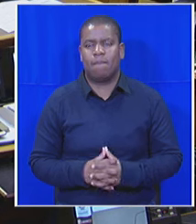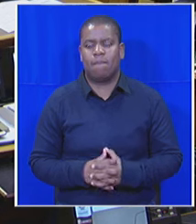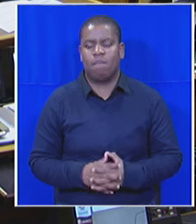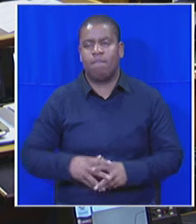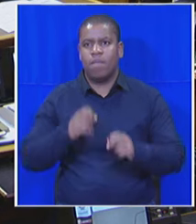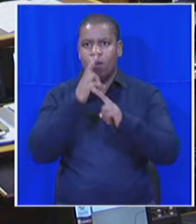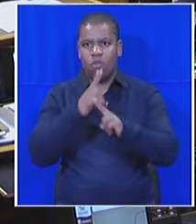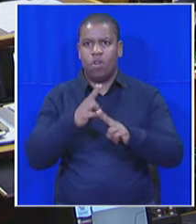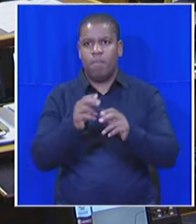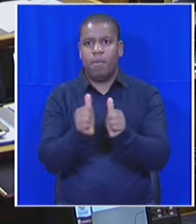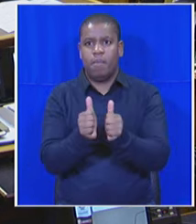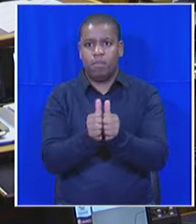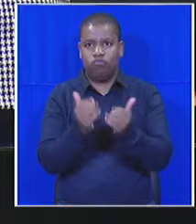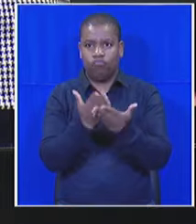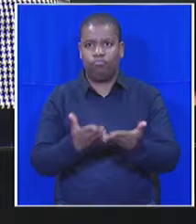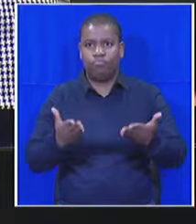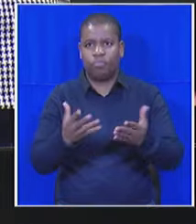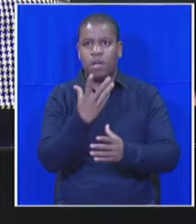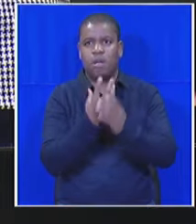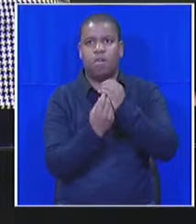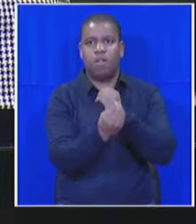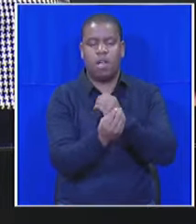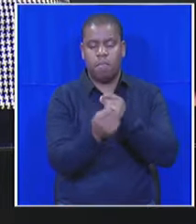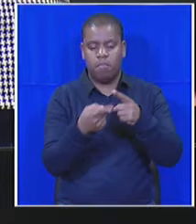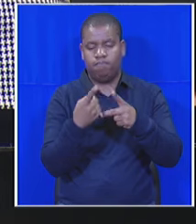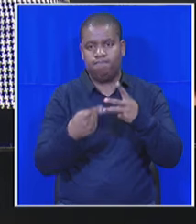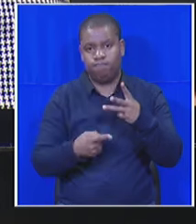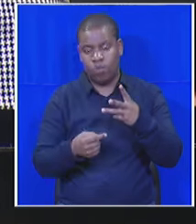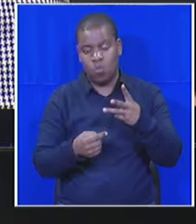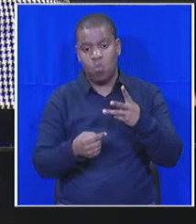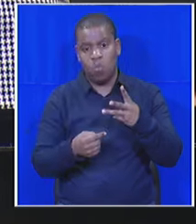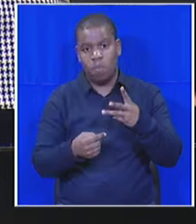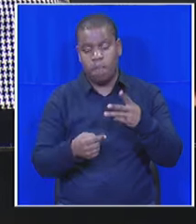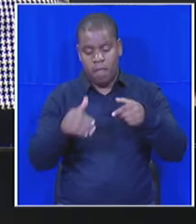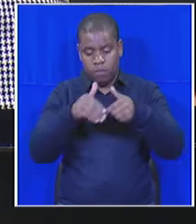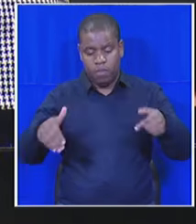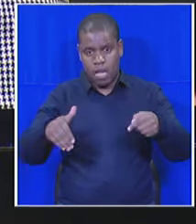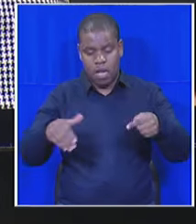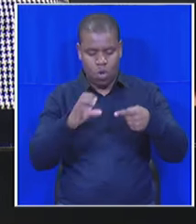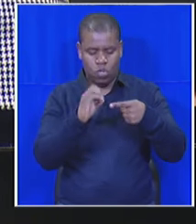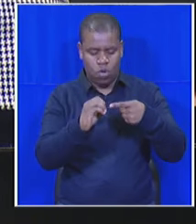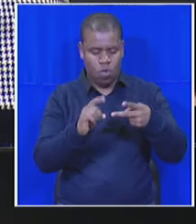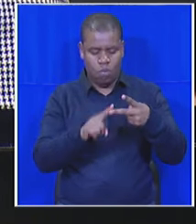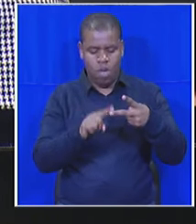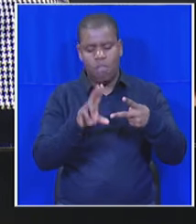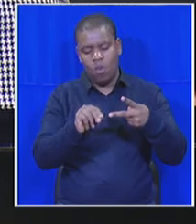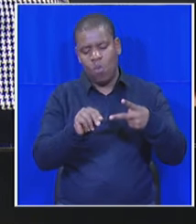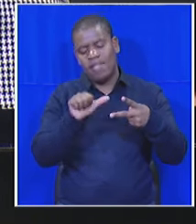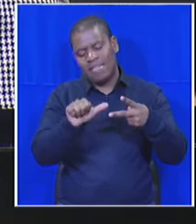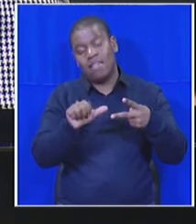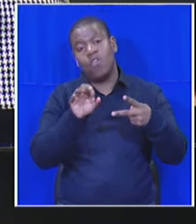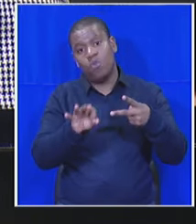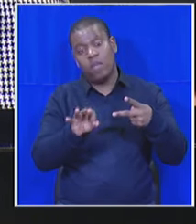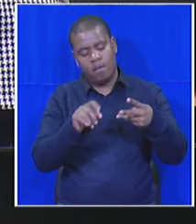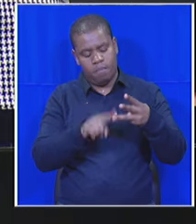Honorable members, the outcomes are as follows. Abstain 0, the noes is 63,